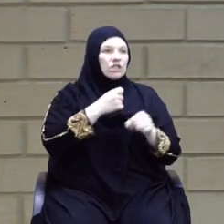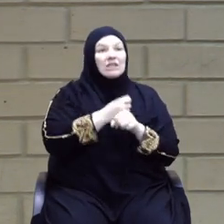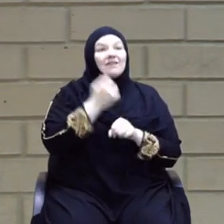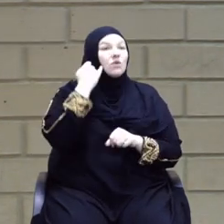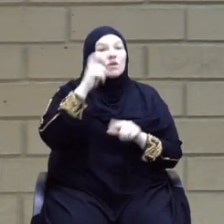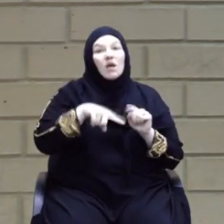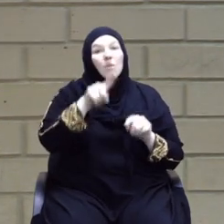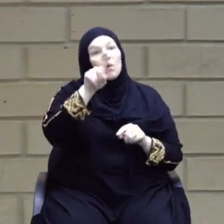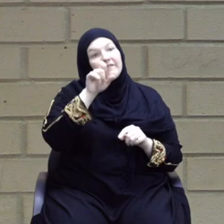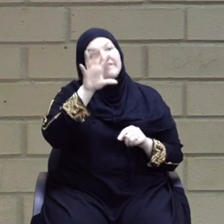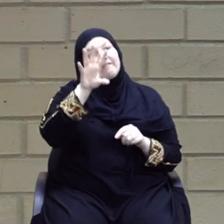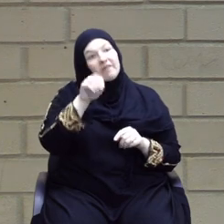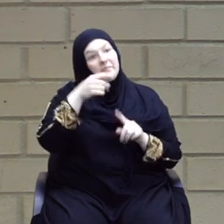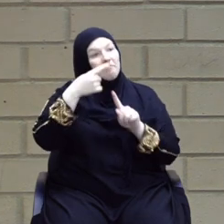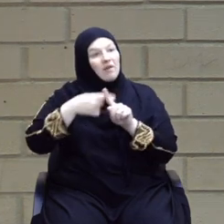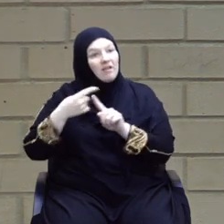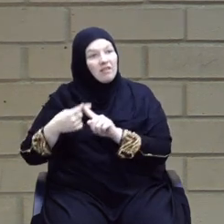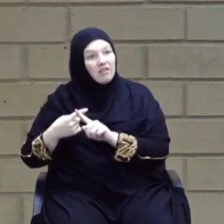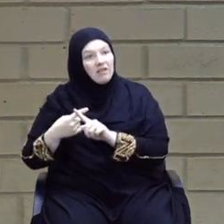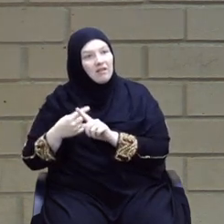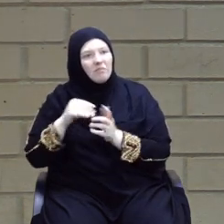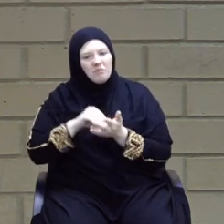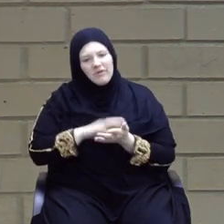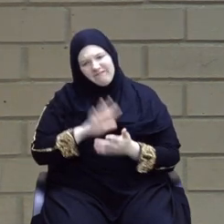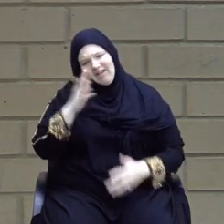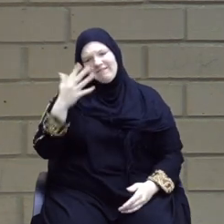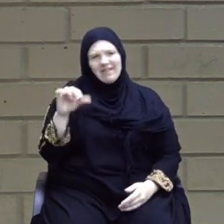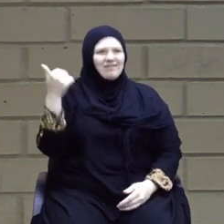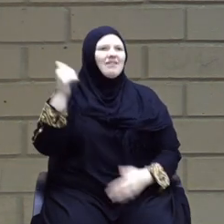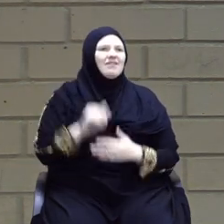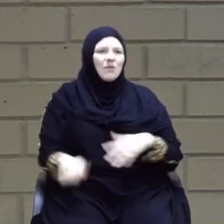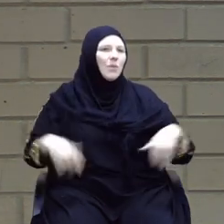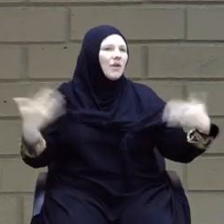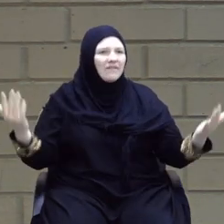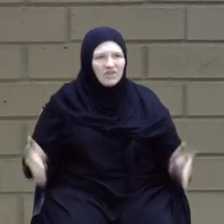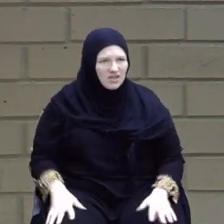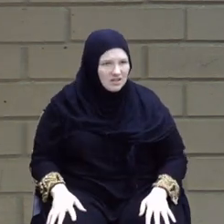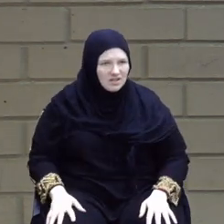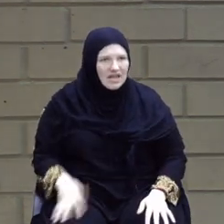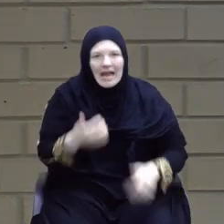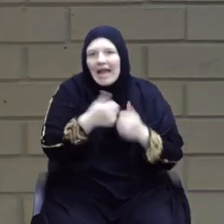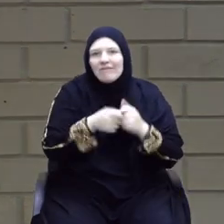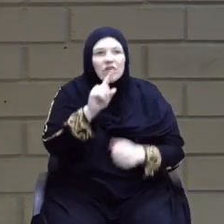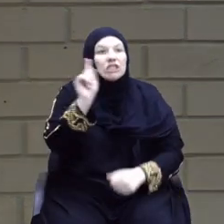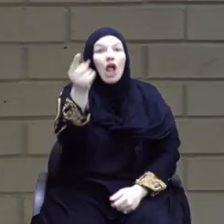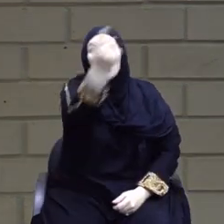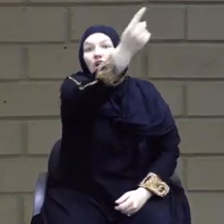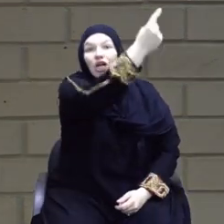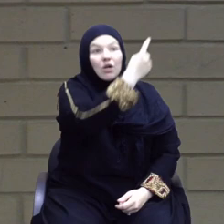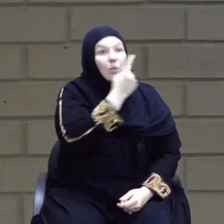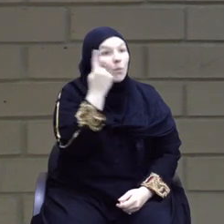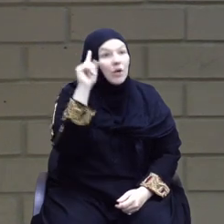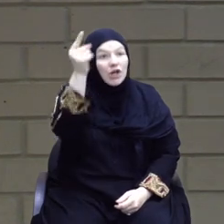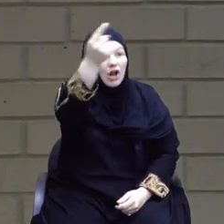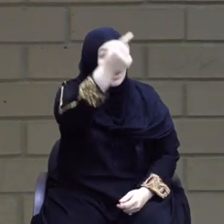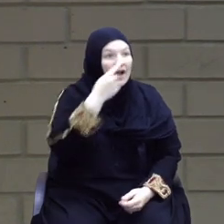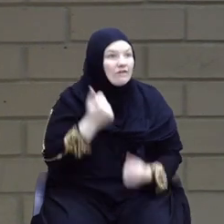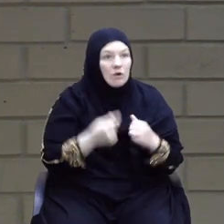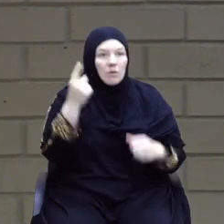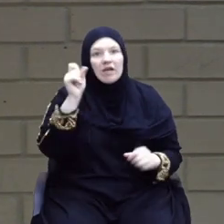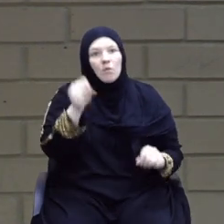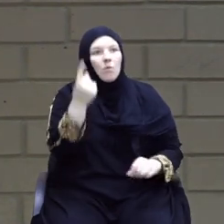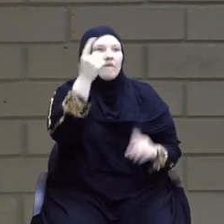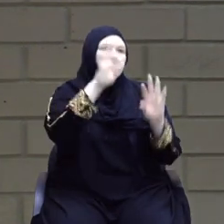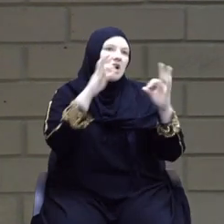$1,800, put $1, $5, $10. With everyone's dollars, we can, inshallah, have a family sponsored or